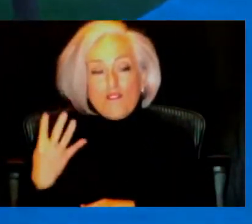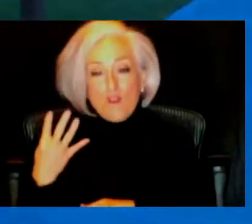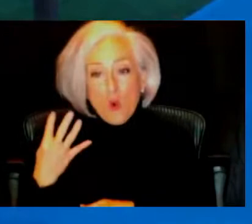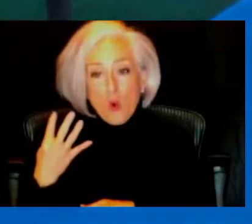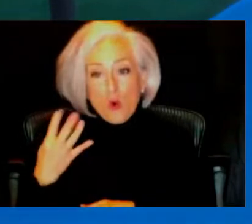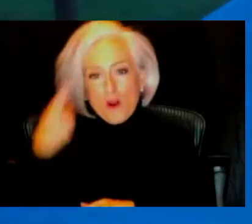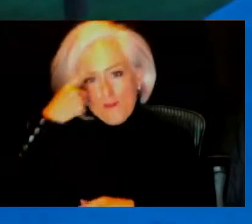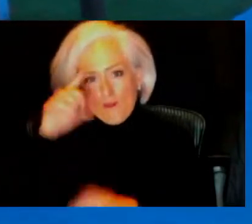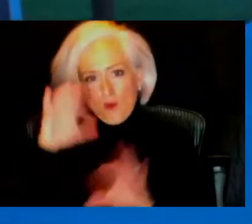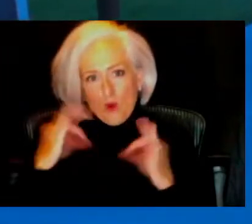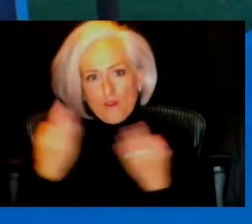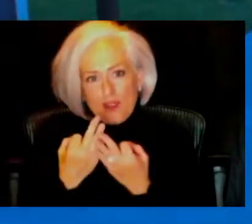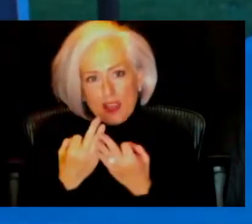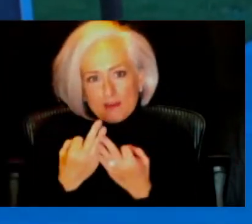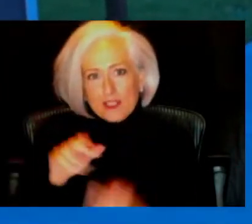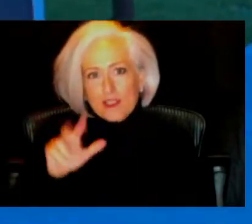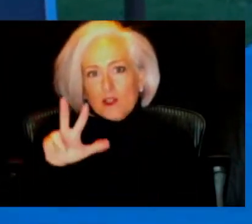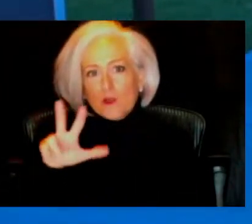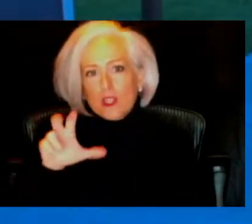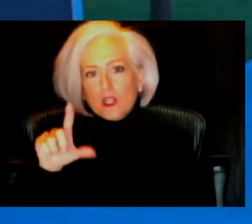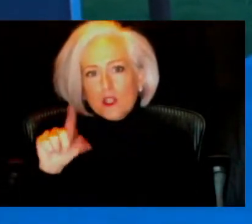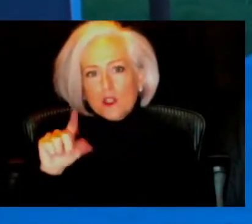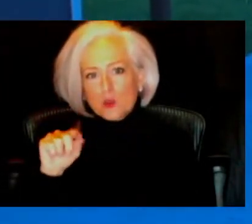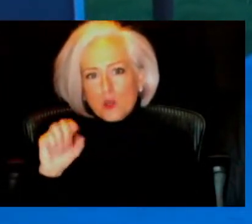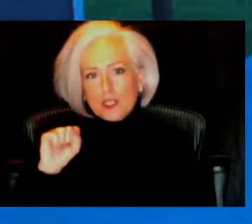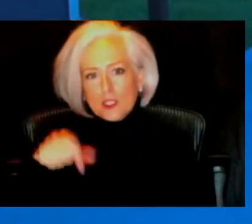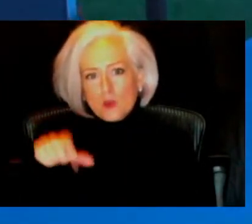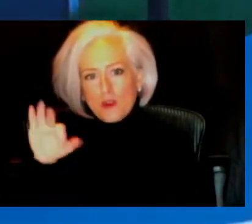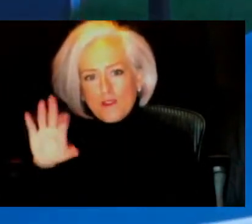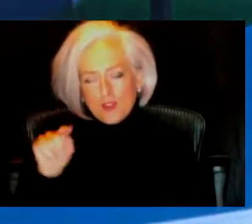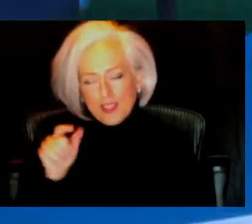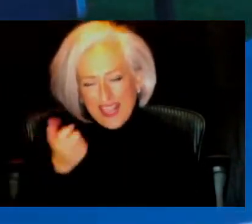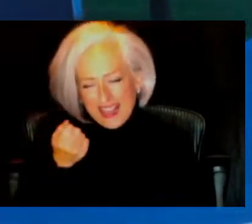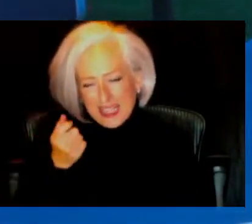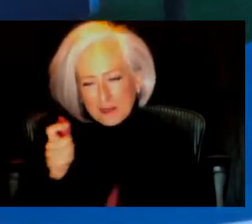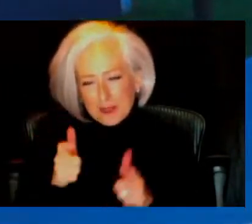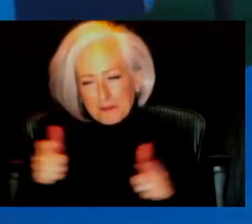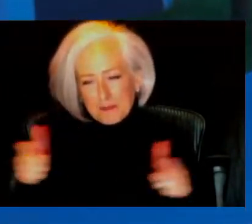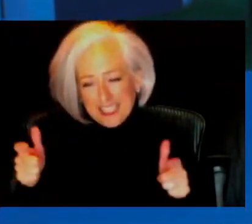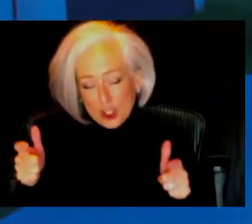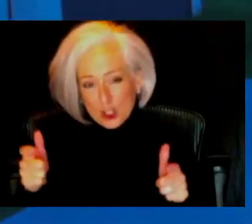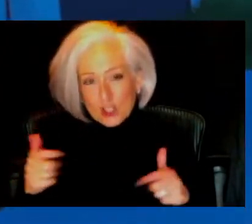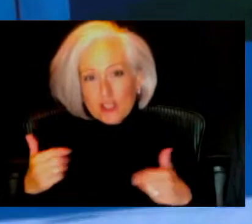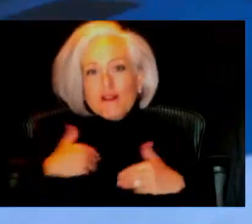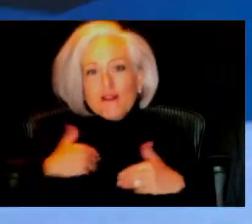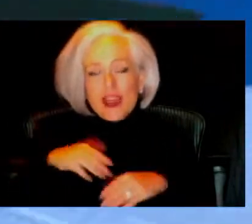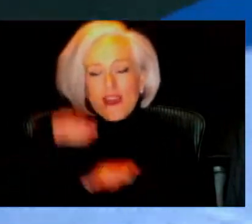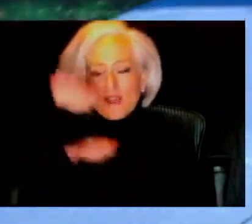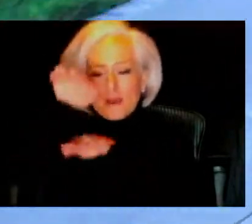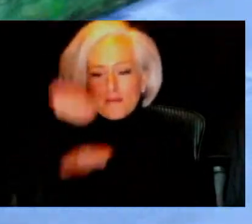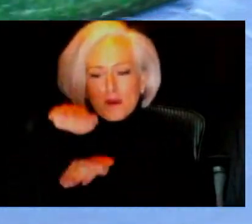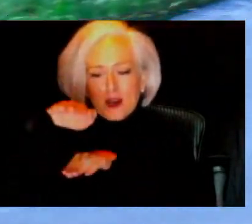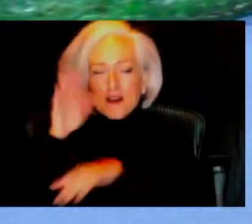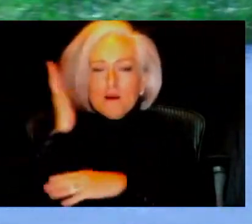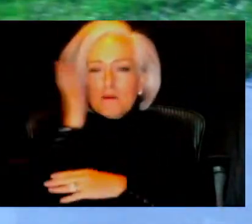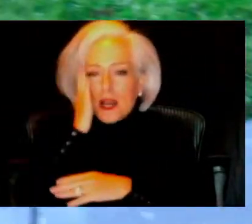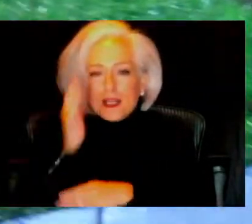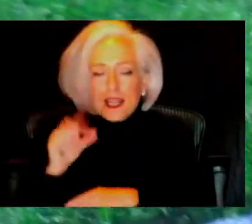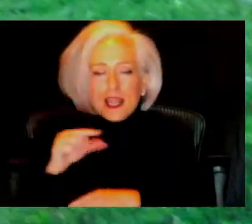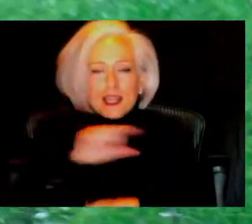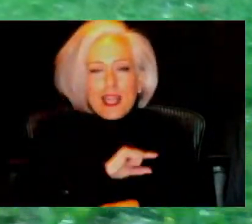are 320 square foot. So just a little bit bigger. They've got a bunk system and a queen bed so they can fit a family of